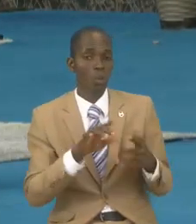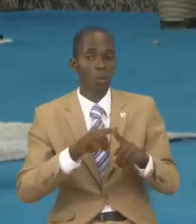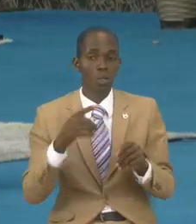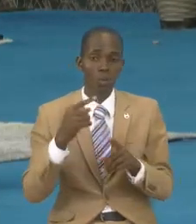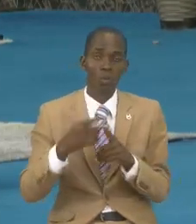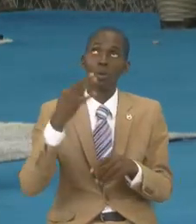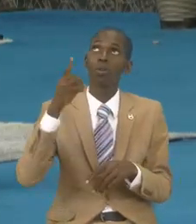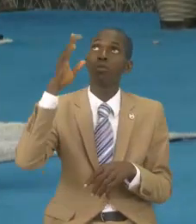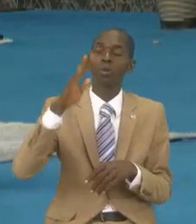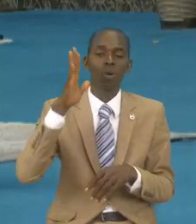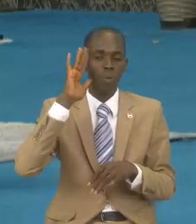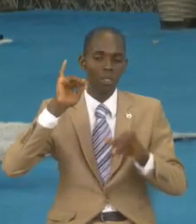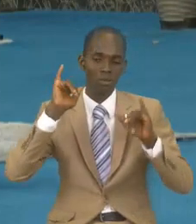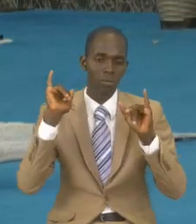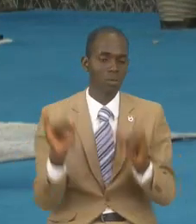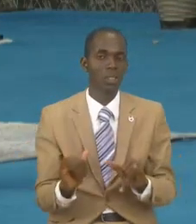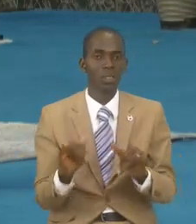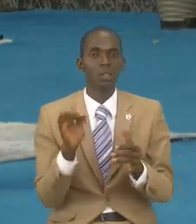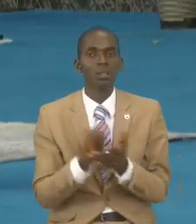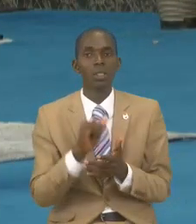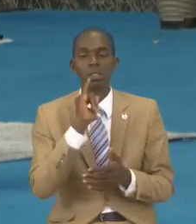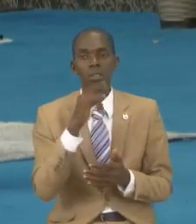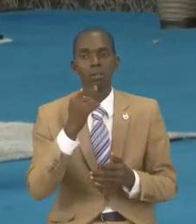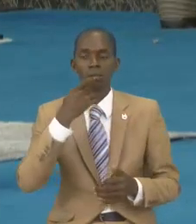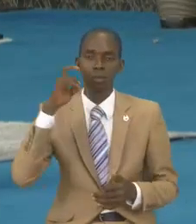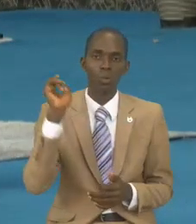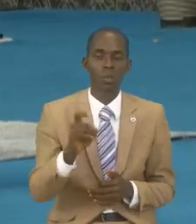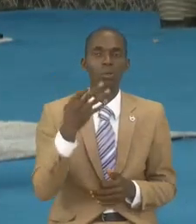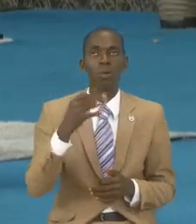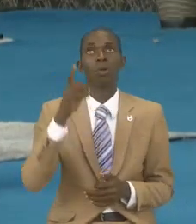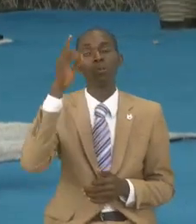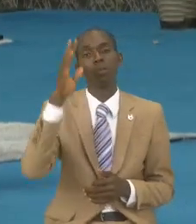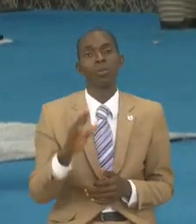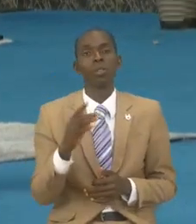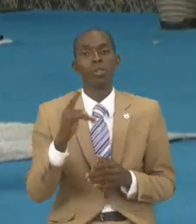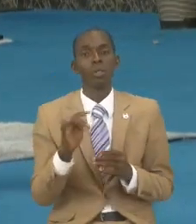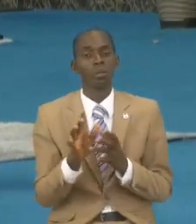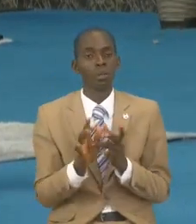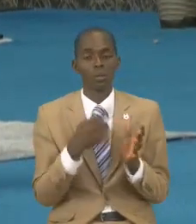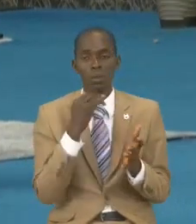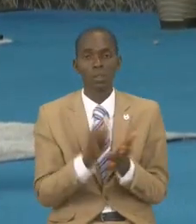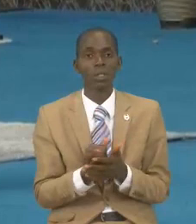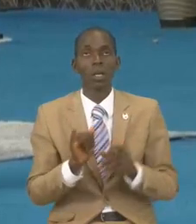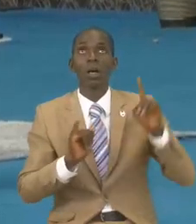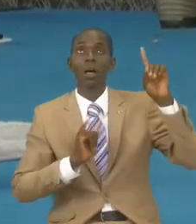away. That's the commandment of God. The God who says, I am God, I change not.